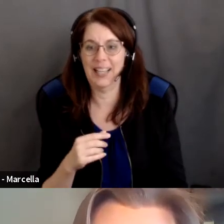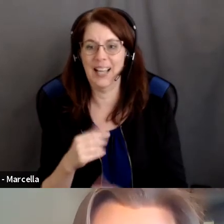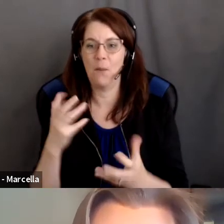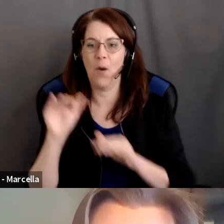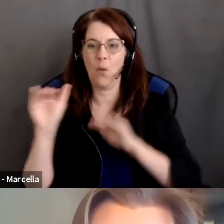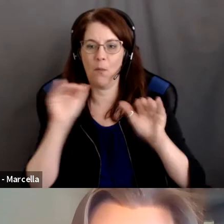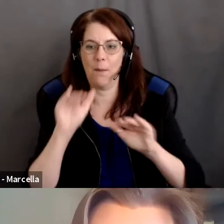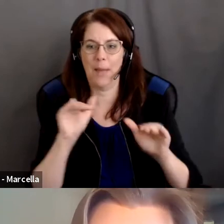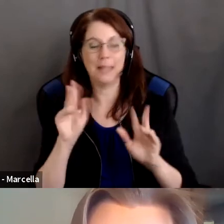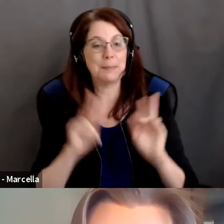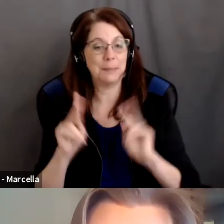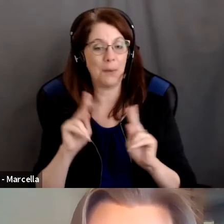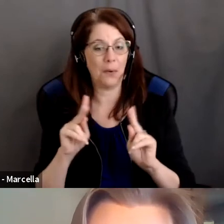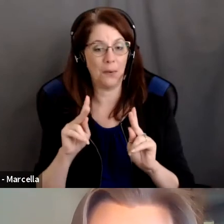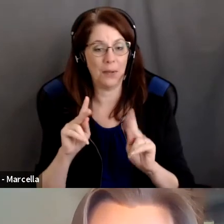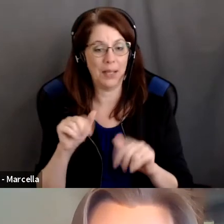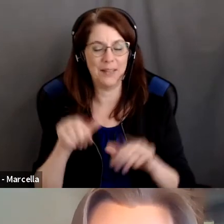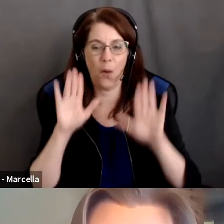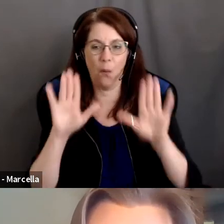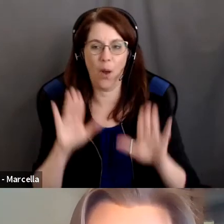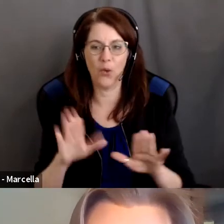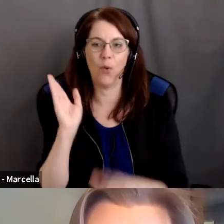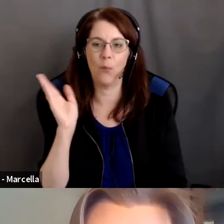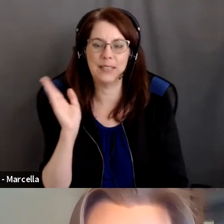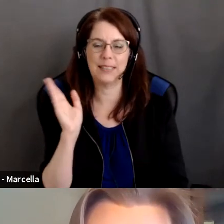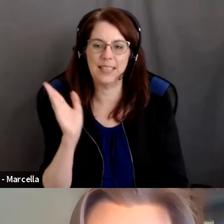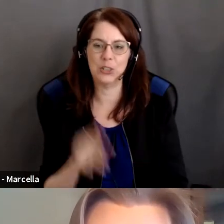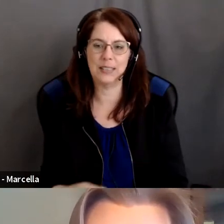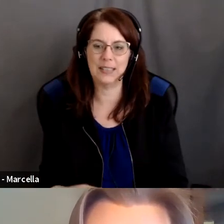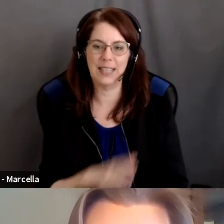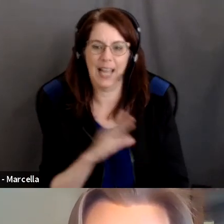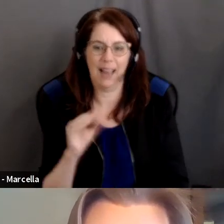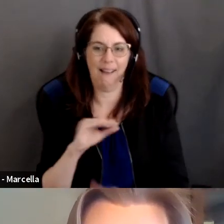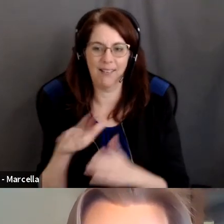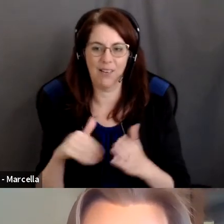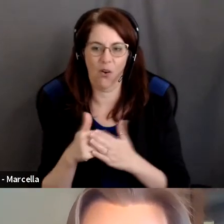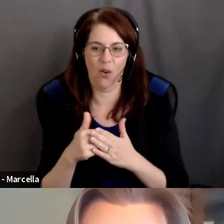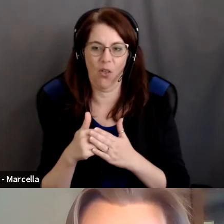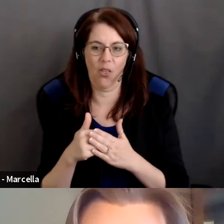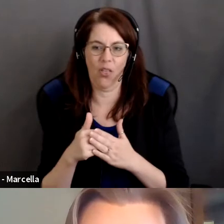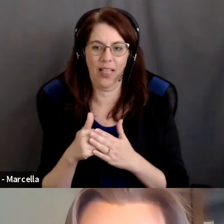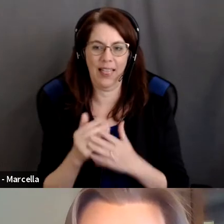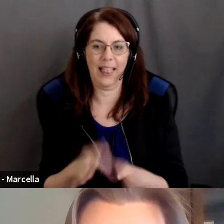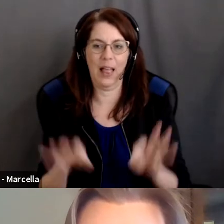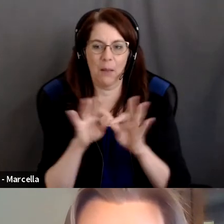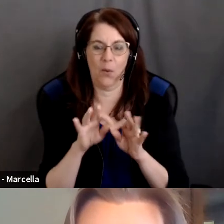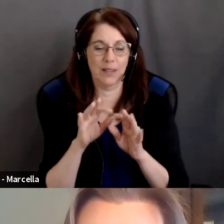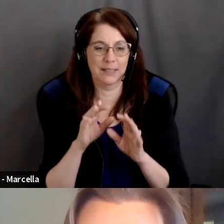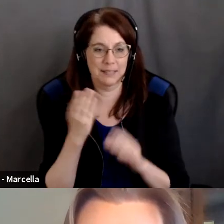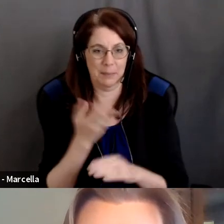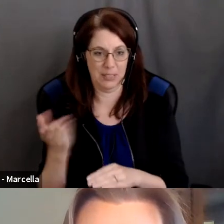remind participants that this wonderful presentation and all the pertinent materials will